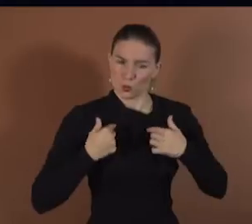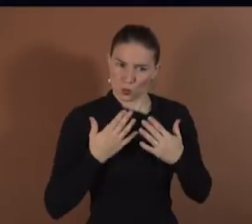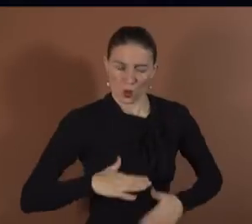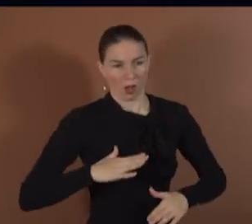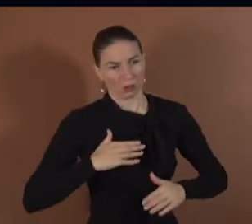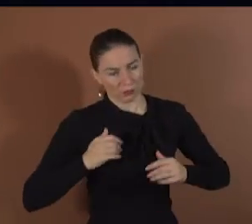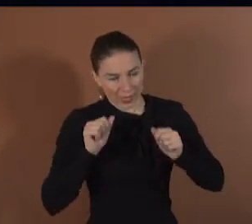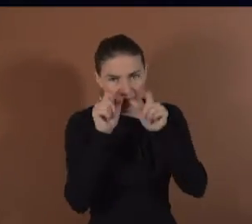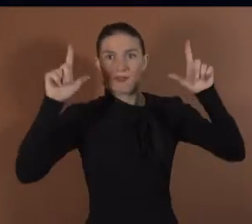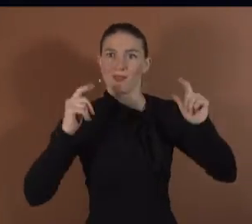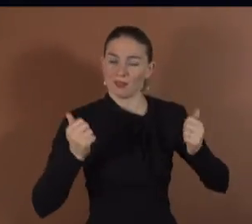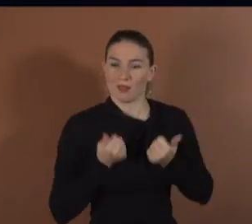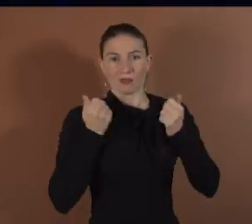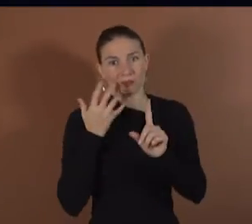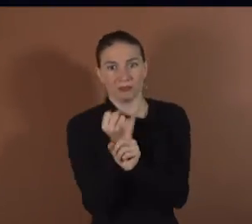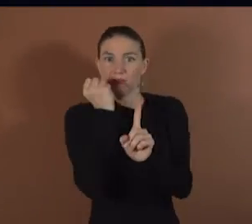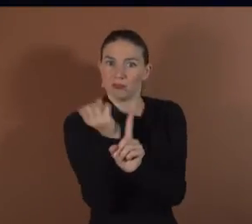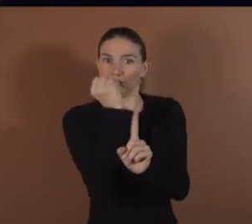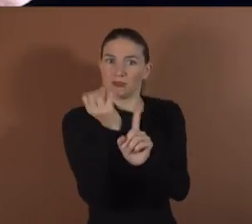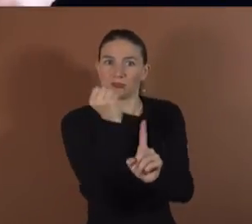more equal, and more peaceful world.